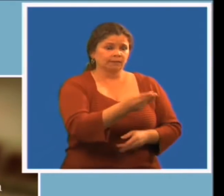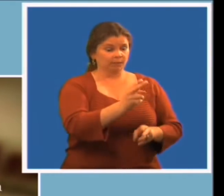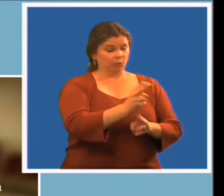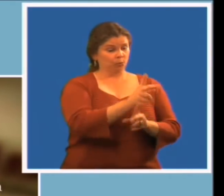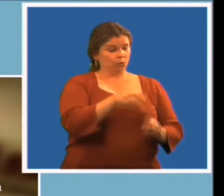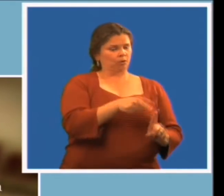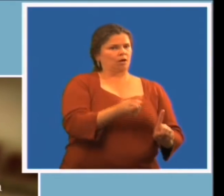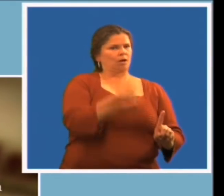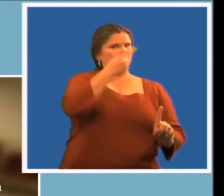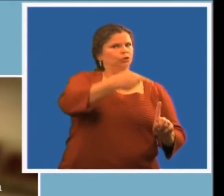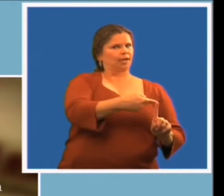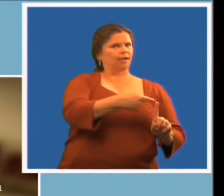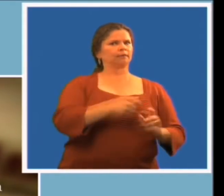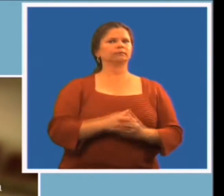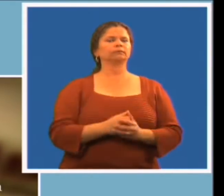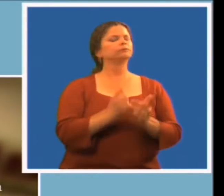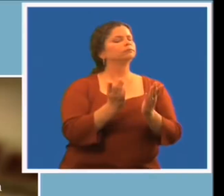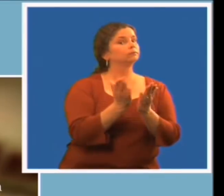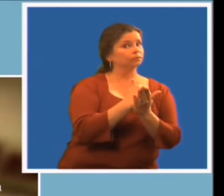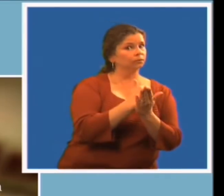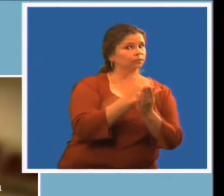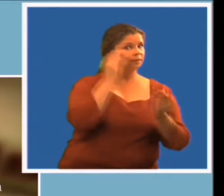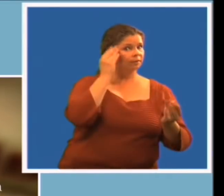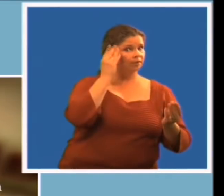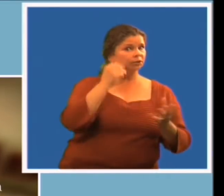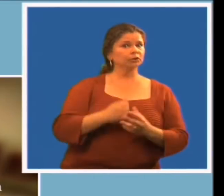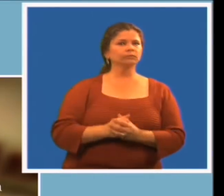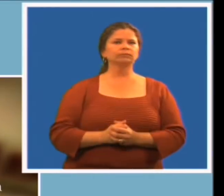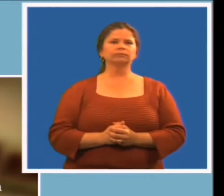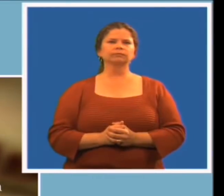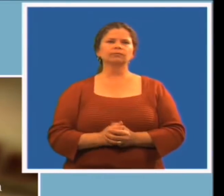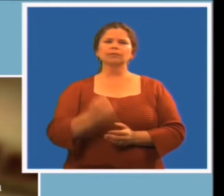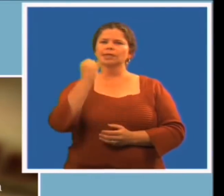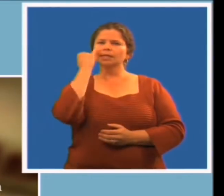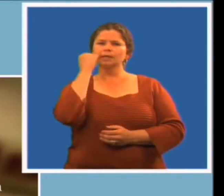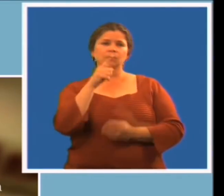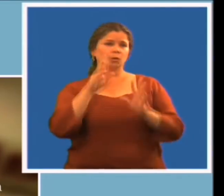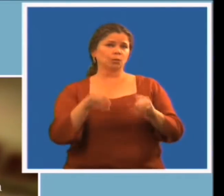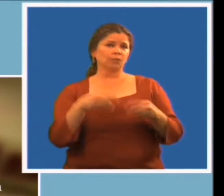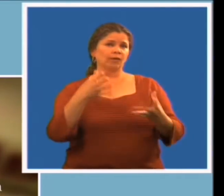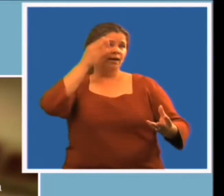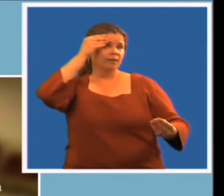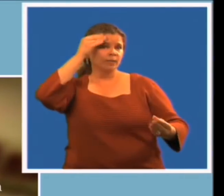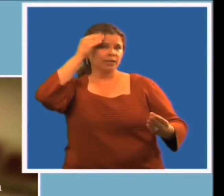notes. If you provide resource material, explain what it is.